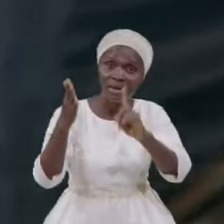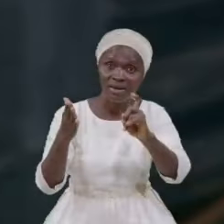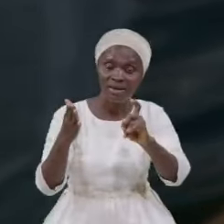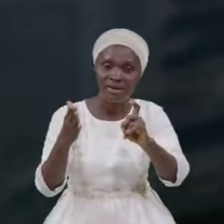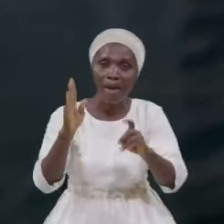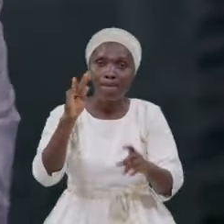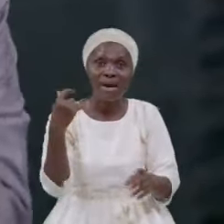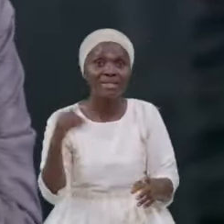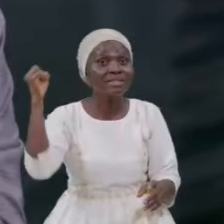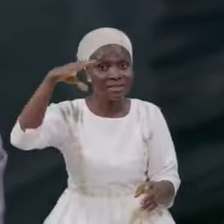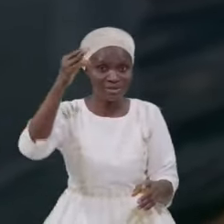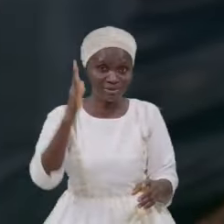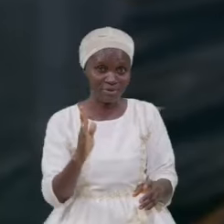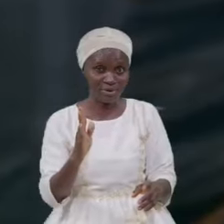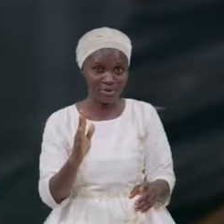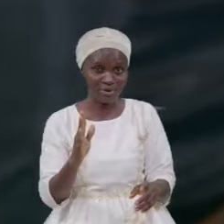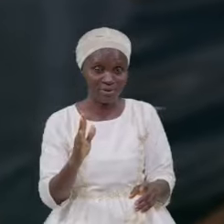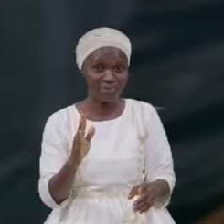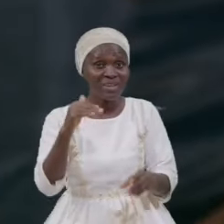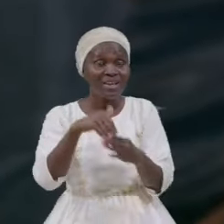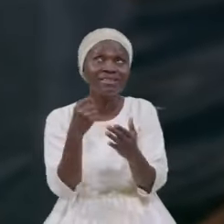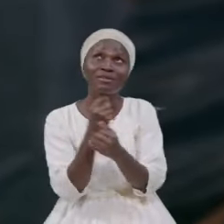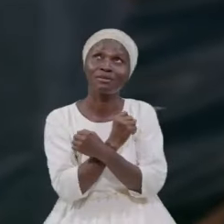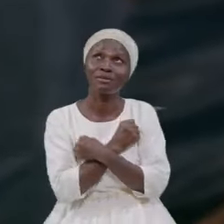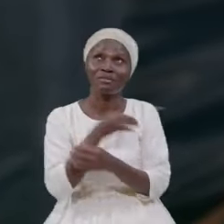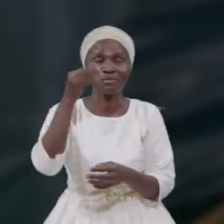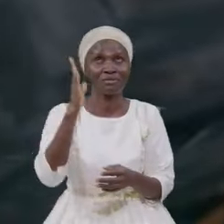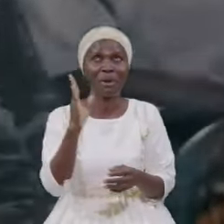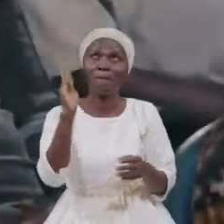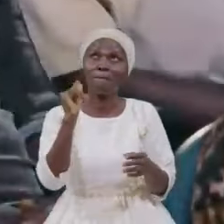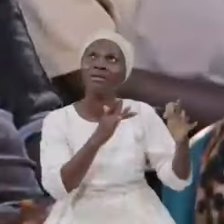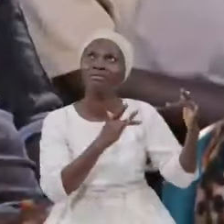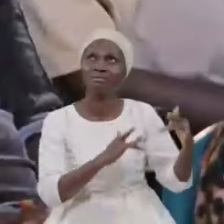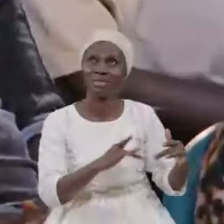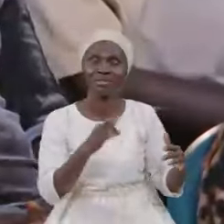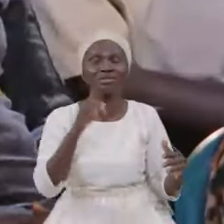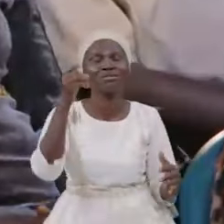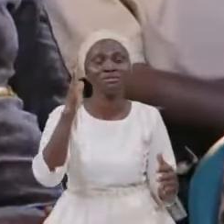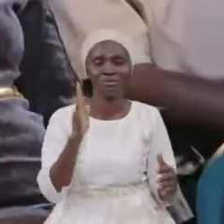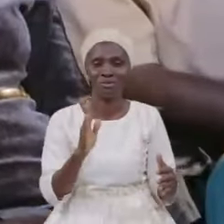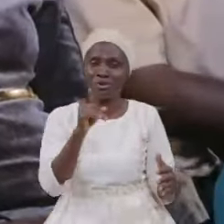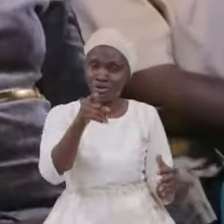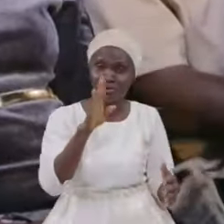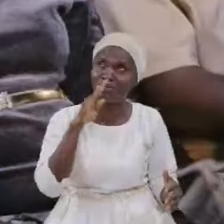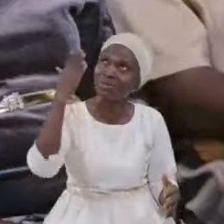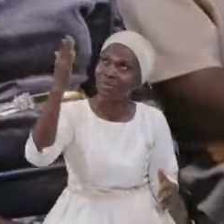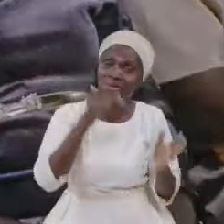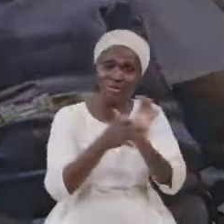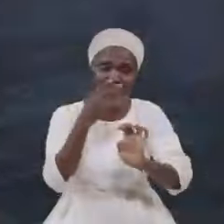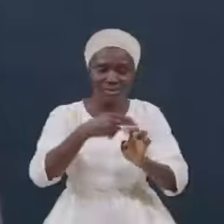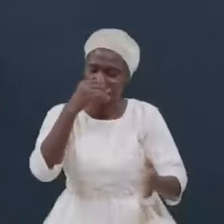love of God, by the mercy of God, you will be there. In John